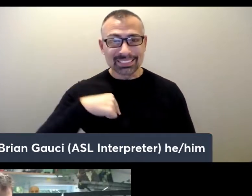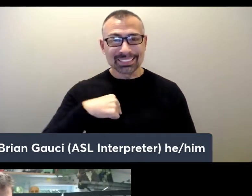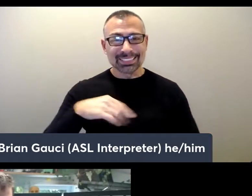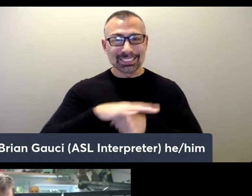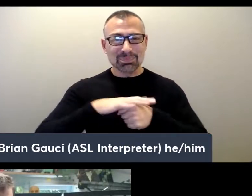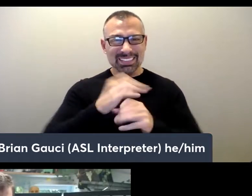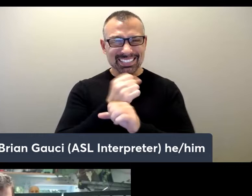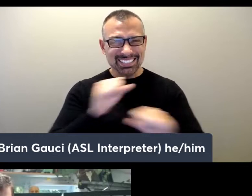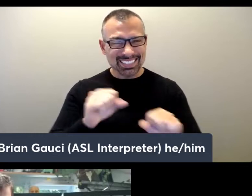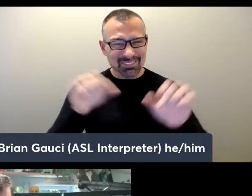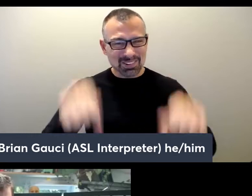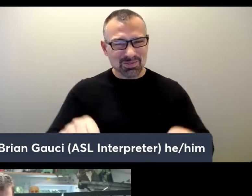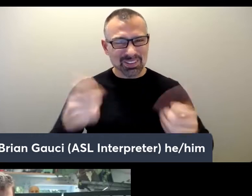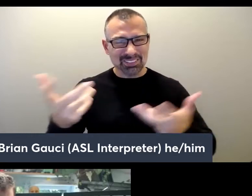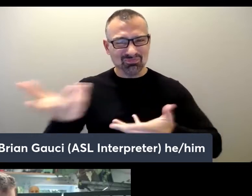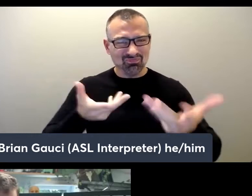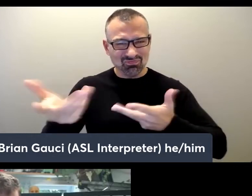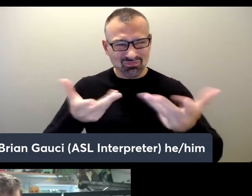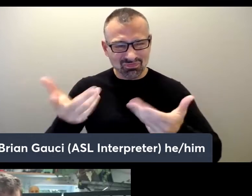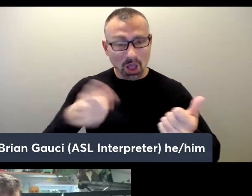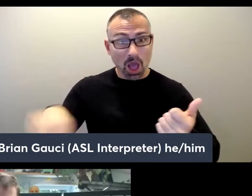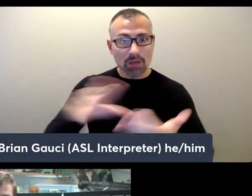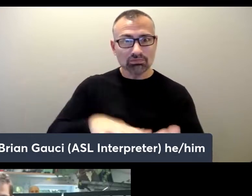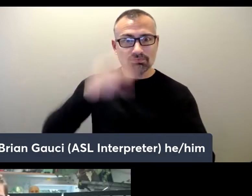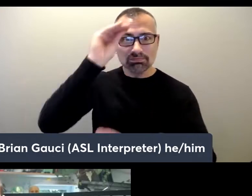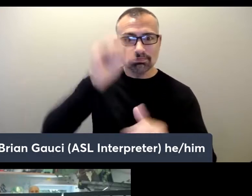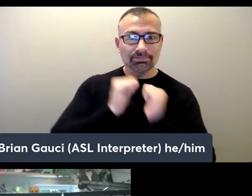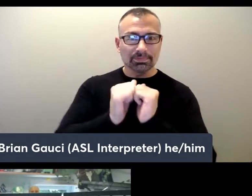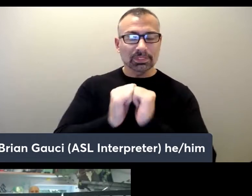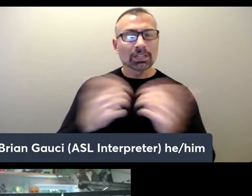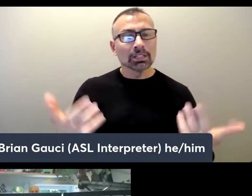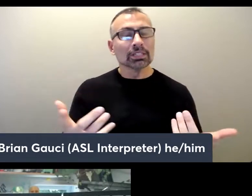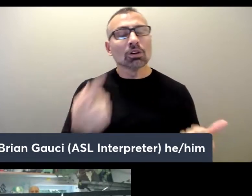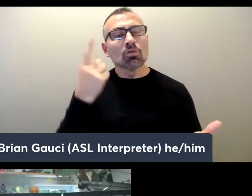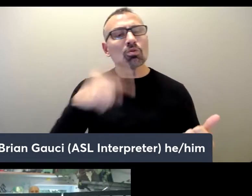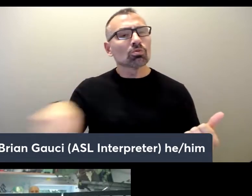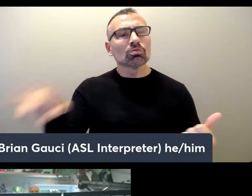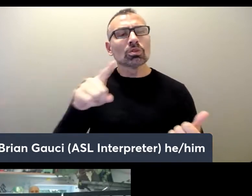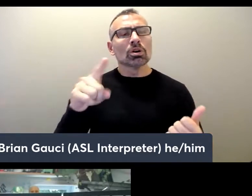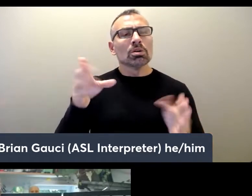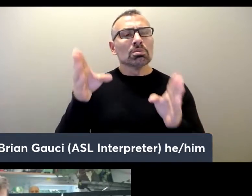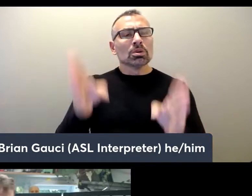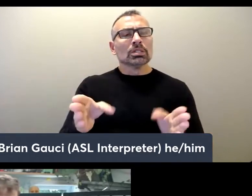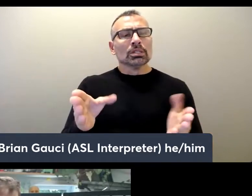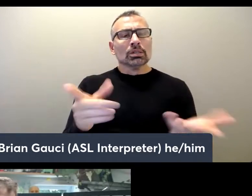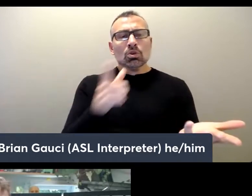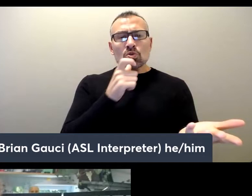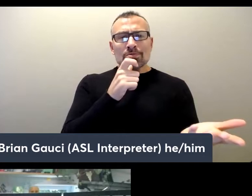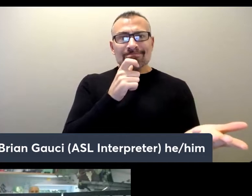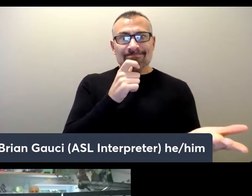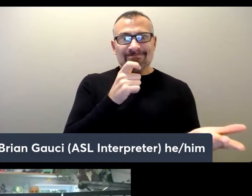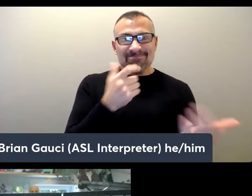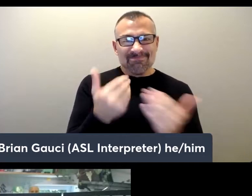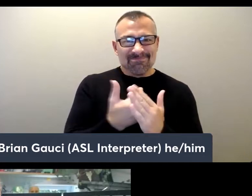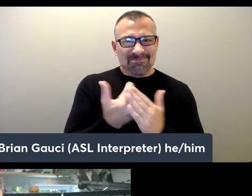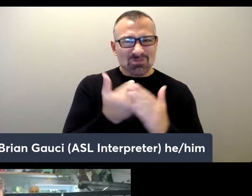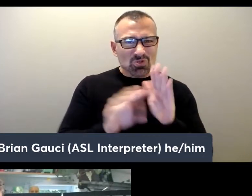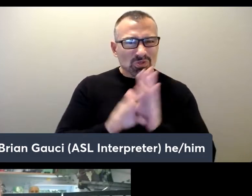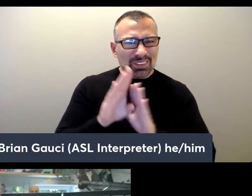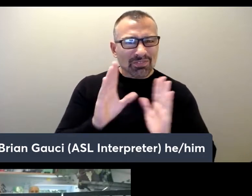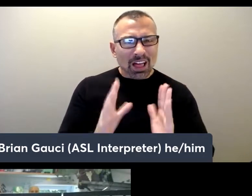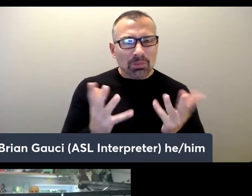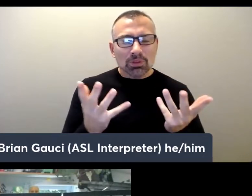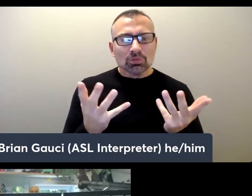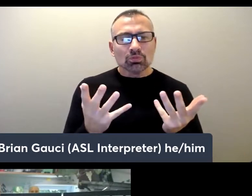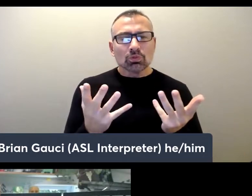these kind of conversations for all of us to learn together. Yep. So for anyone who's new to developing, maybe what are some of the